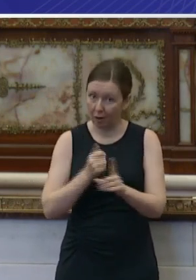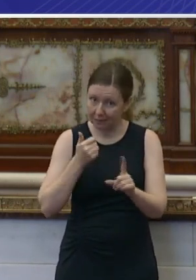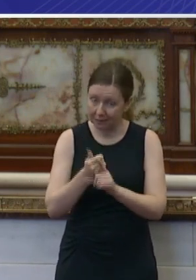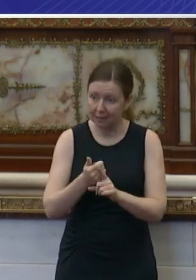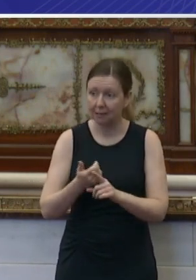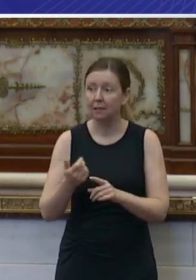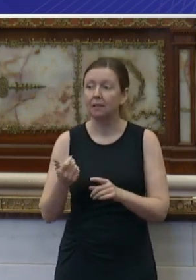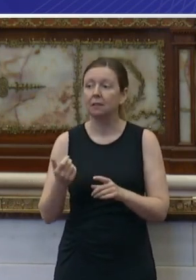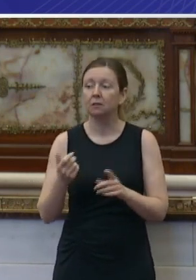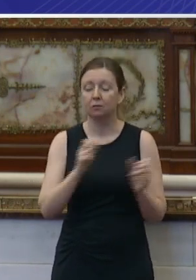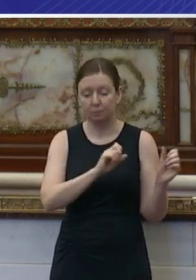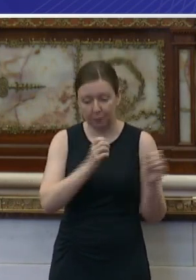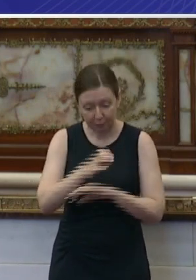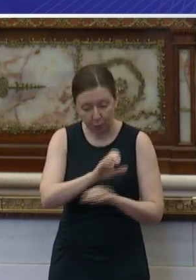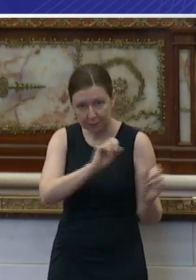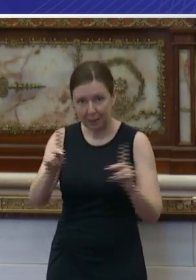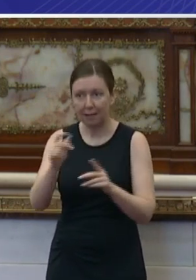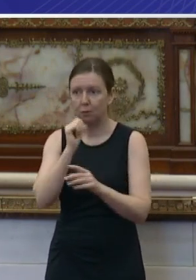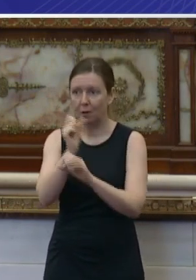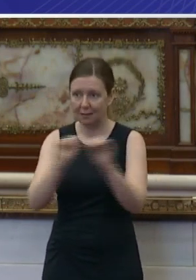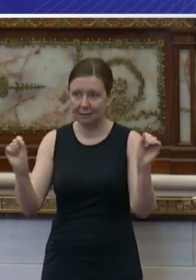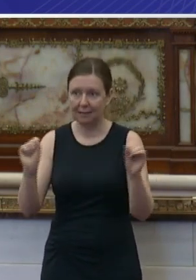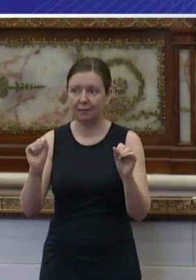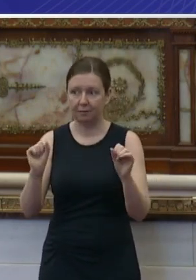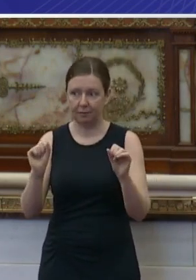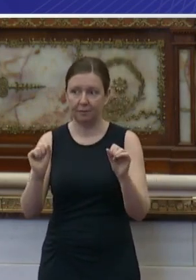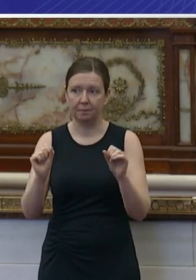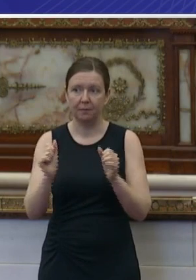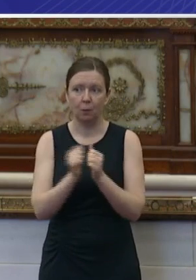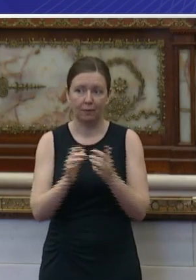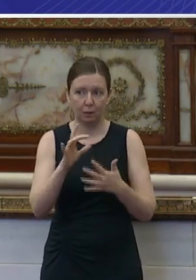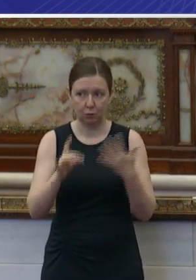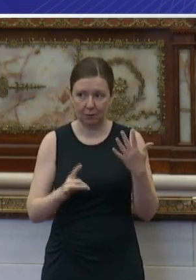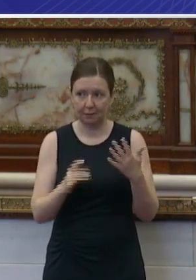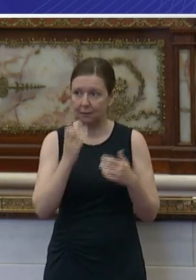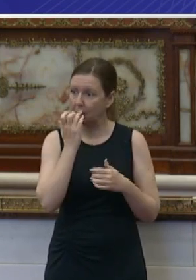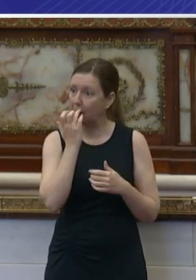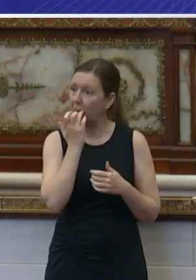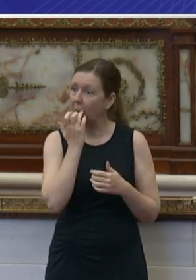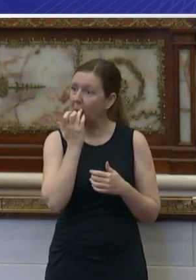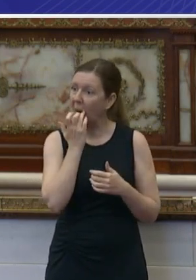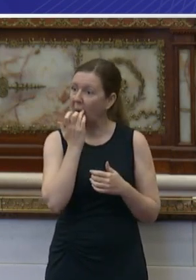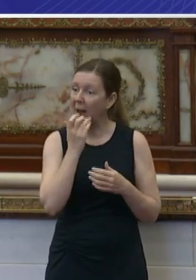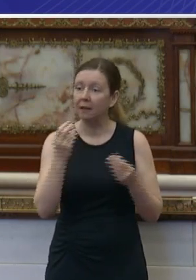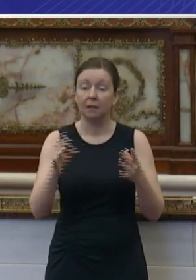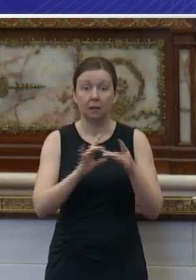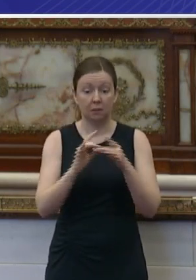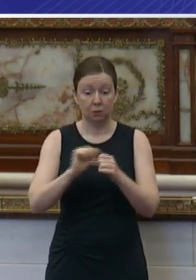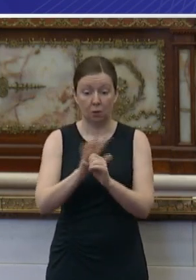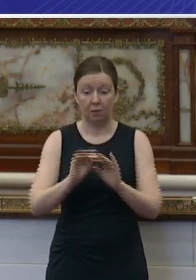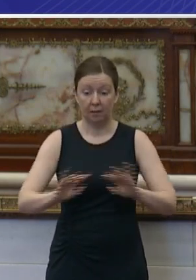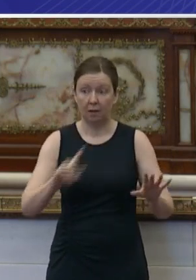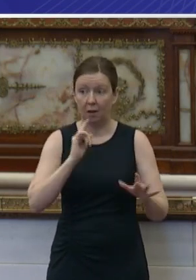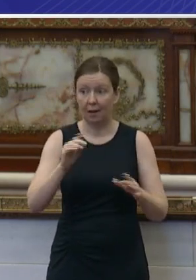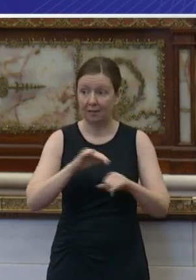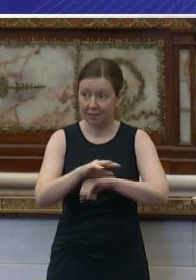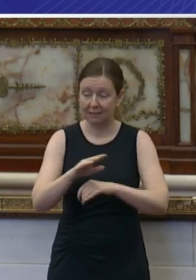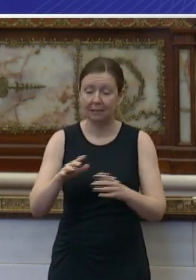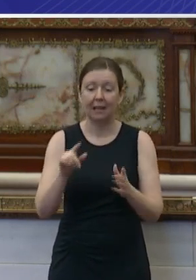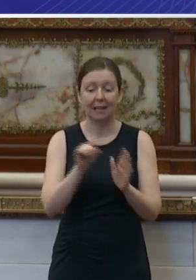to unsafe working conditions without a choice. These race gaps and vulnerability to COVID-19 are affecting and killing